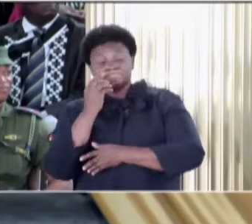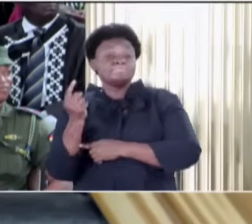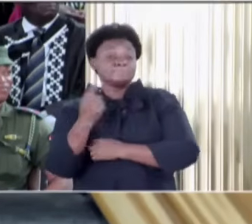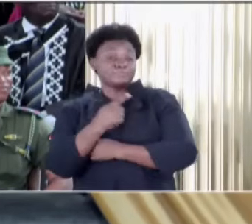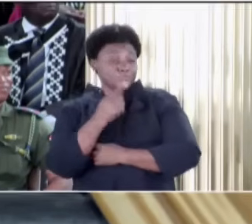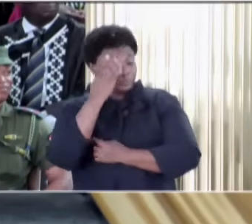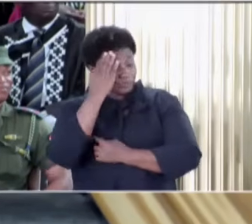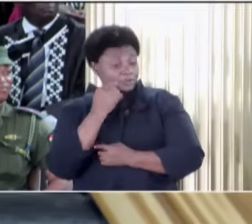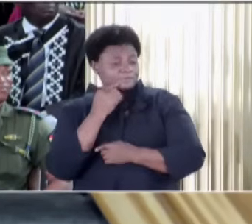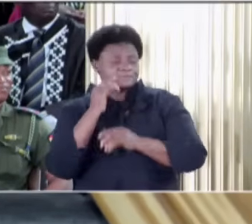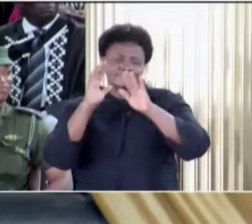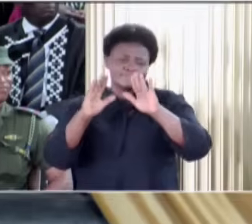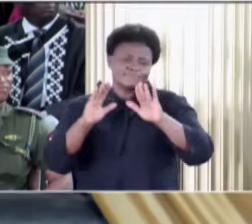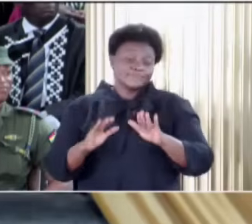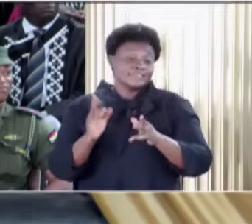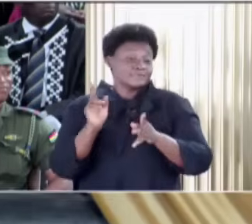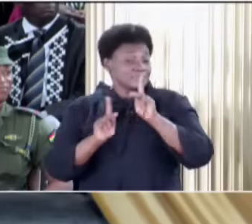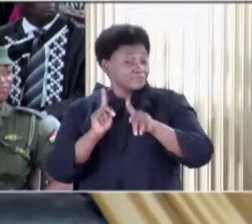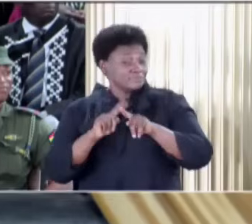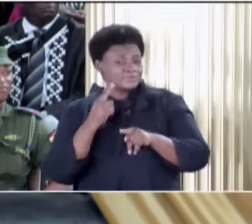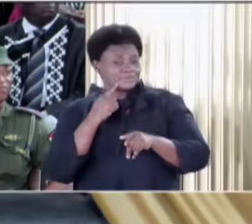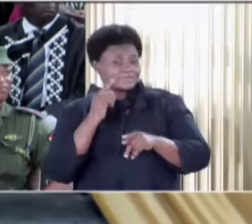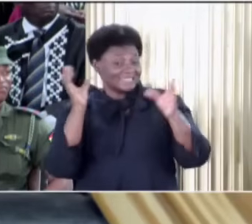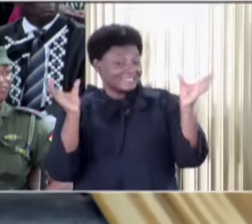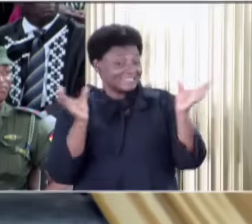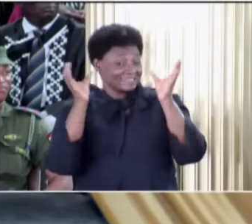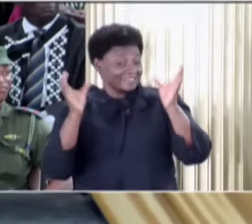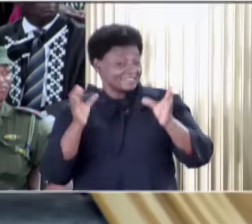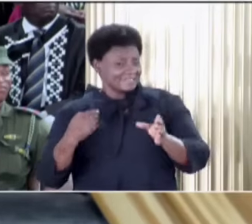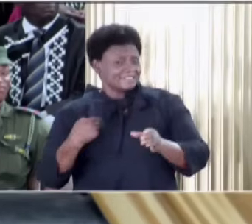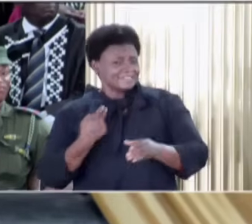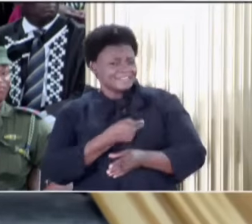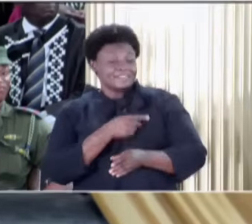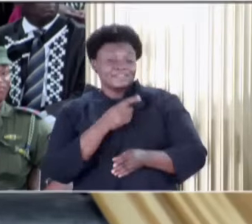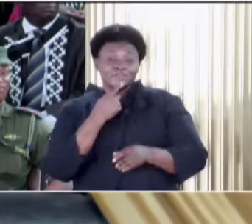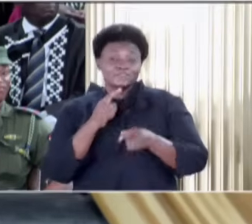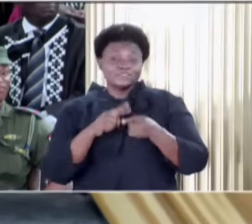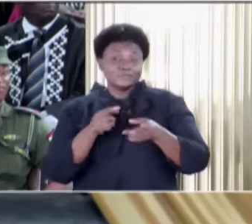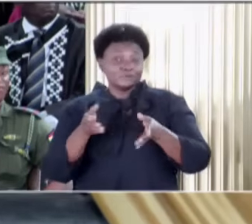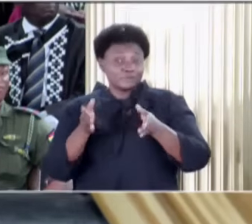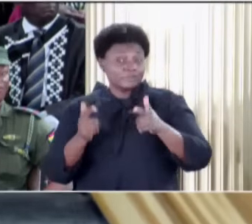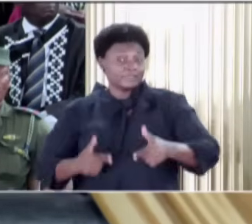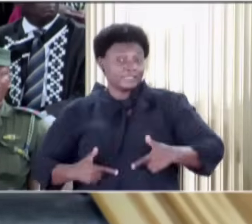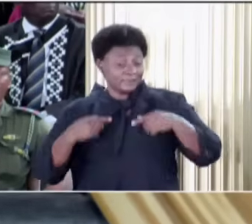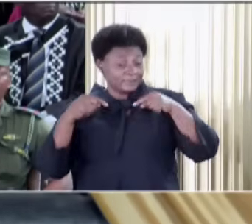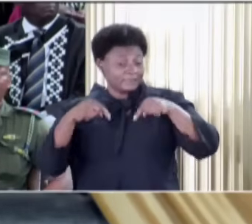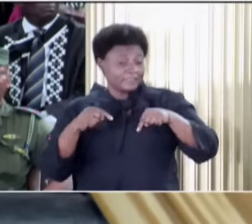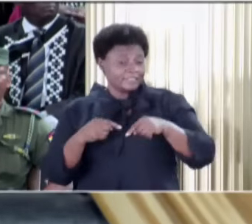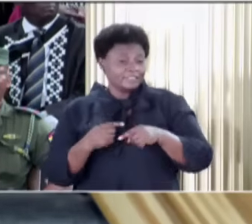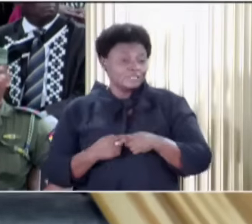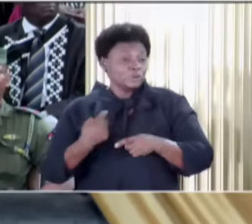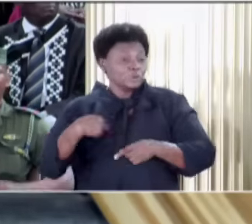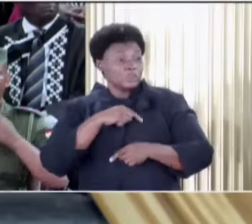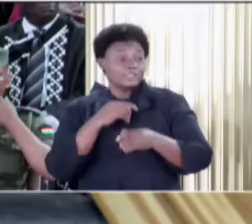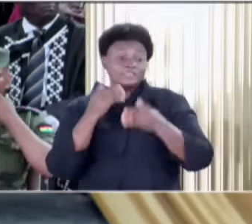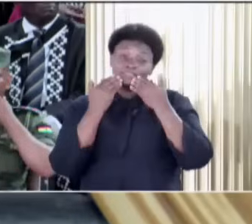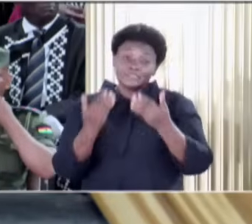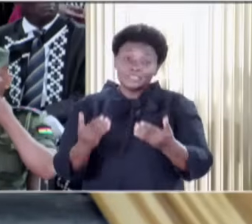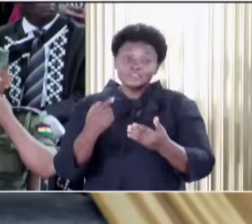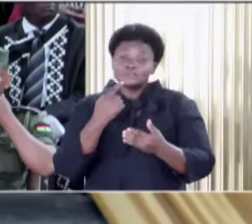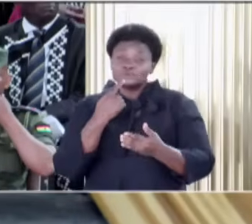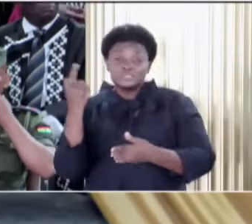these amazing people here to celebrate us, and even for the amazing gift of life today. We are grateful to our